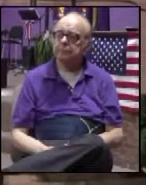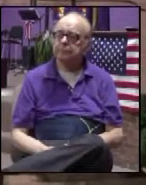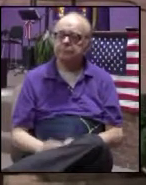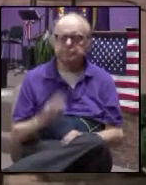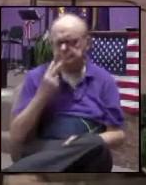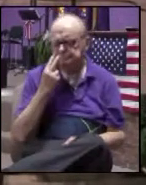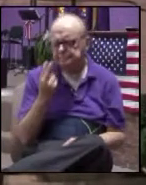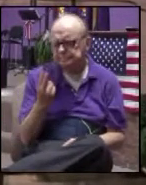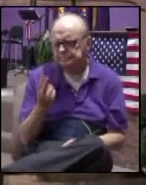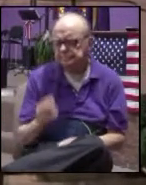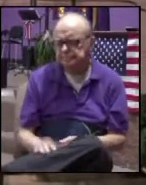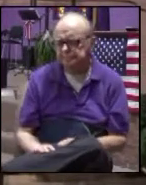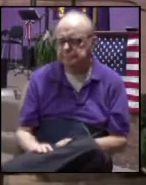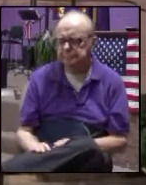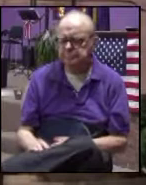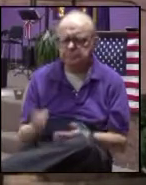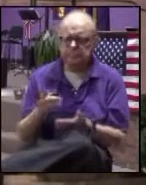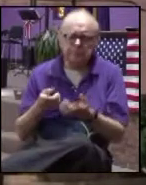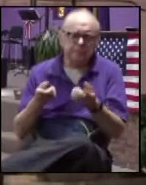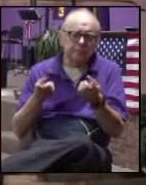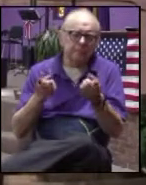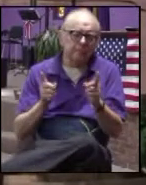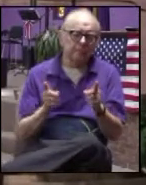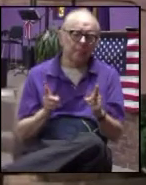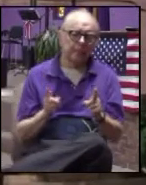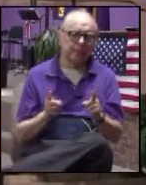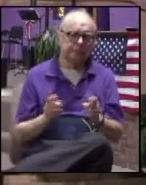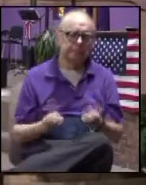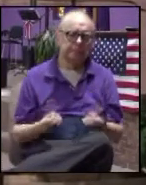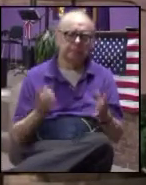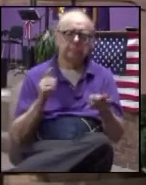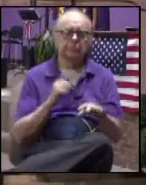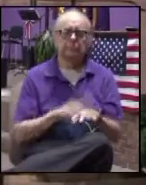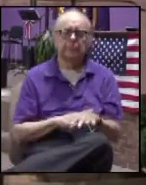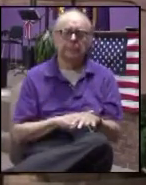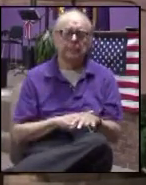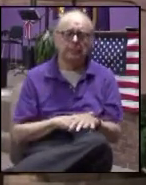You see, what happens is that a lot of times